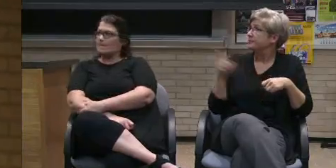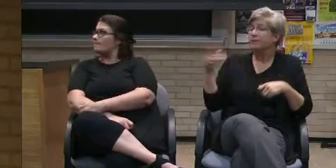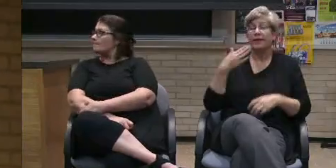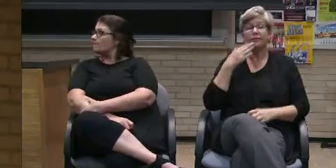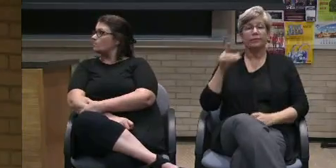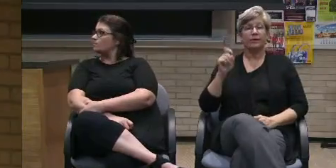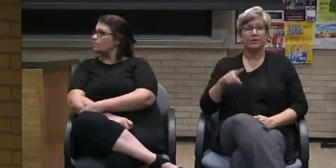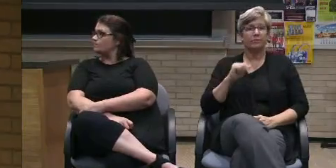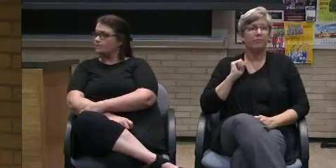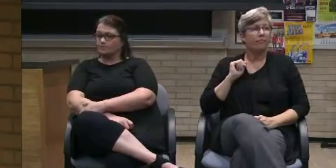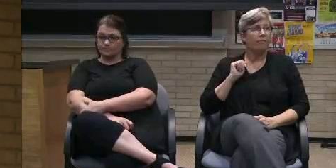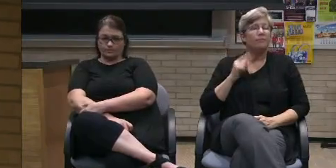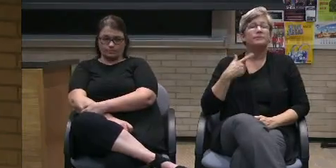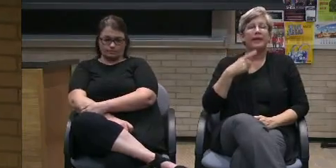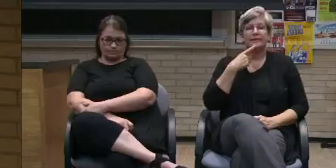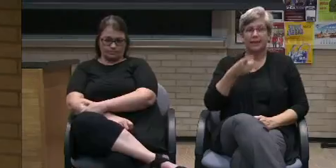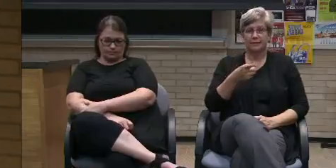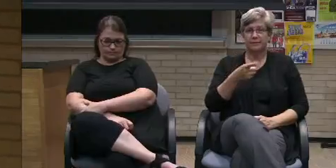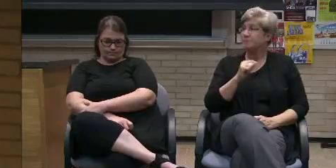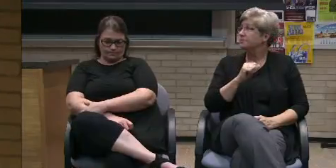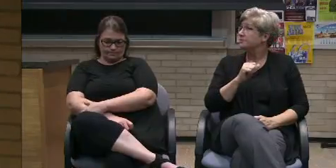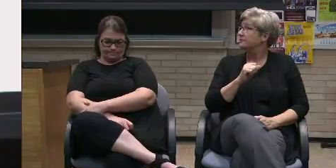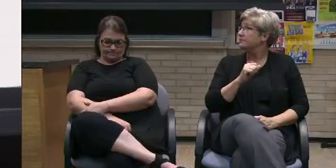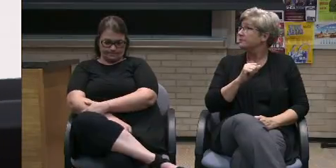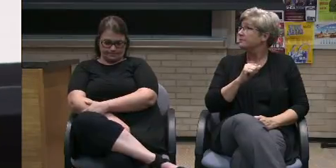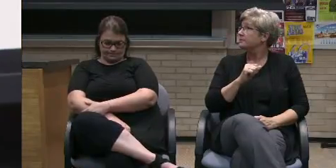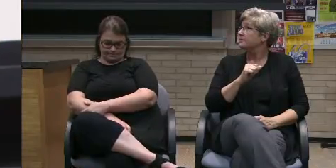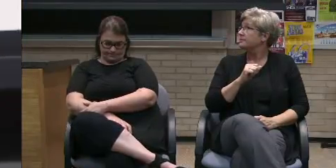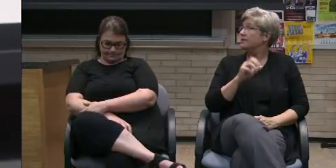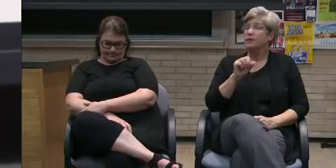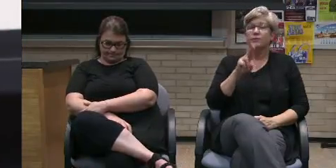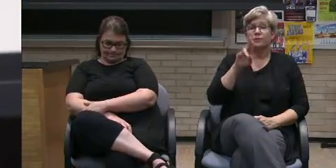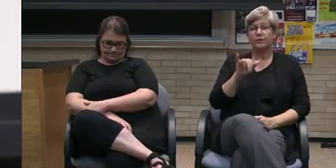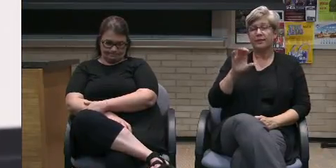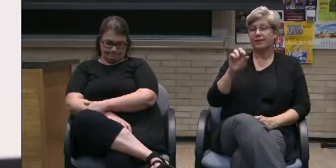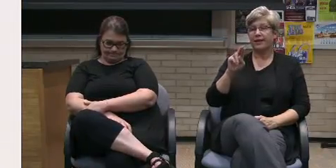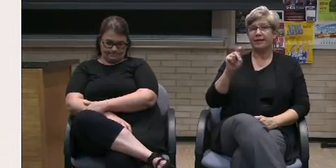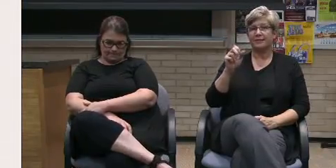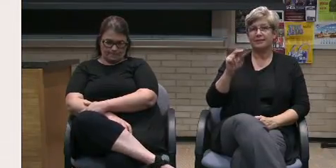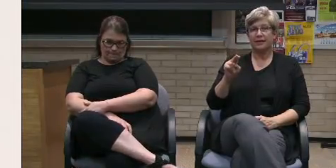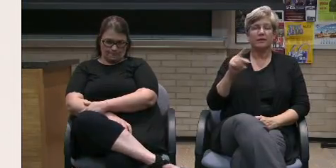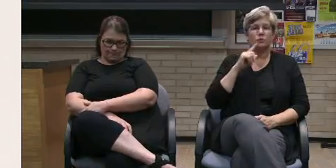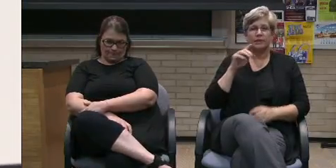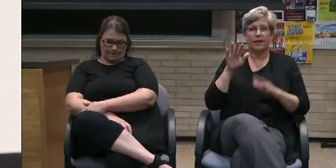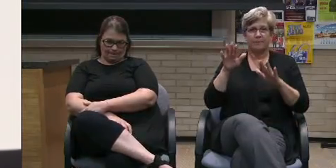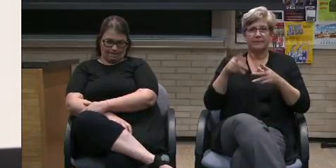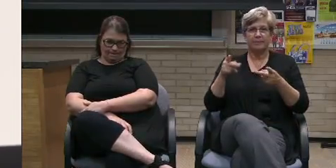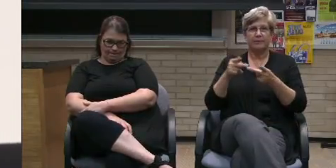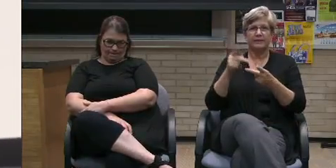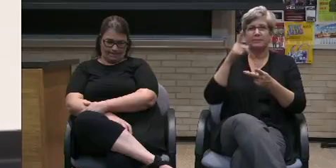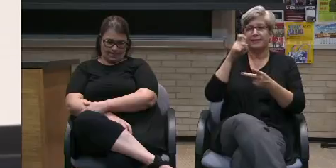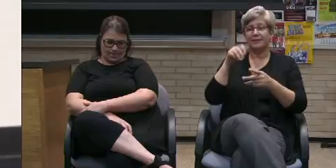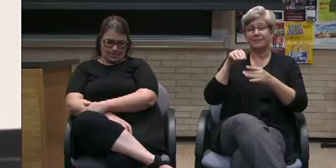question. I can tell you, SUNY Canton is a really tremendous place because of the access